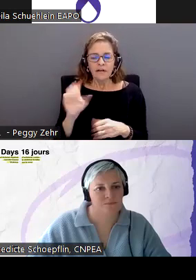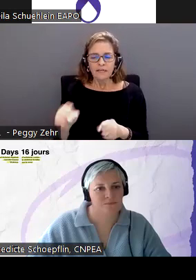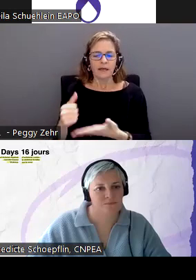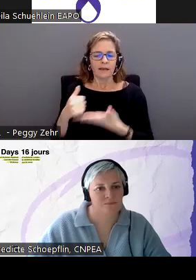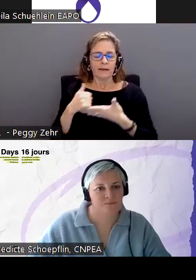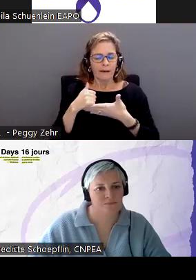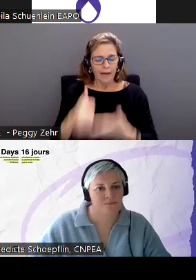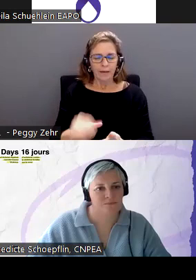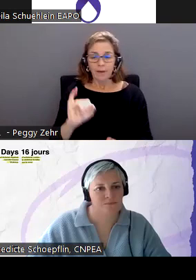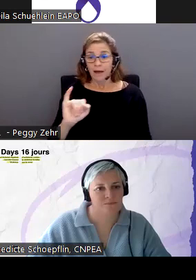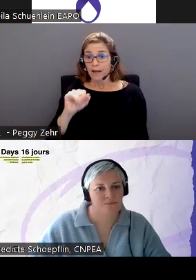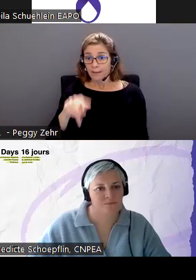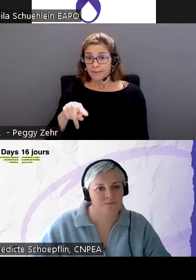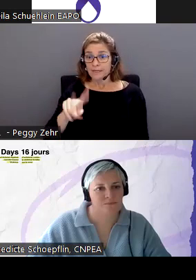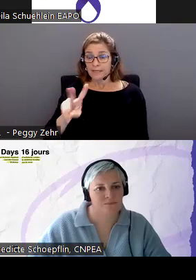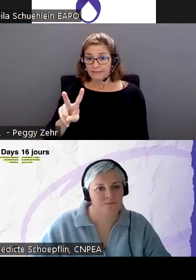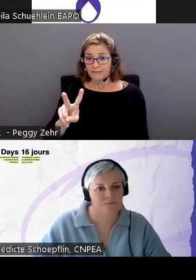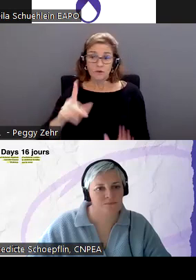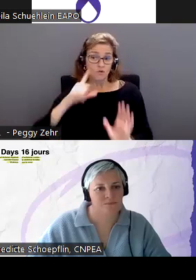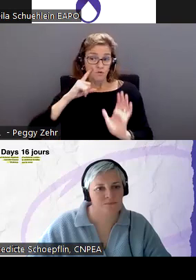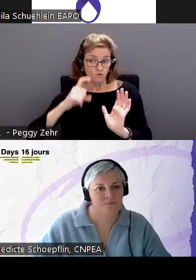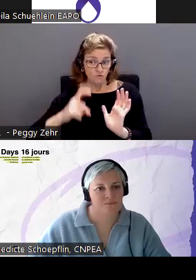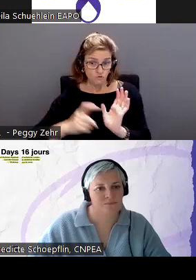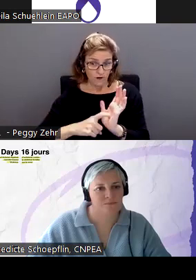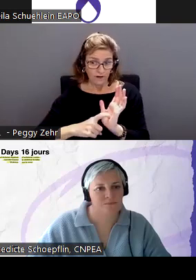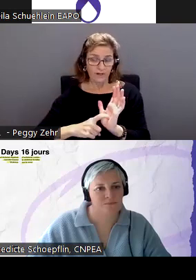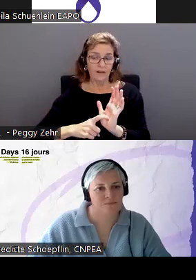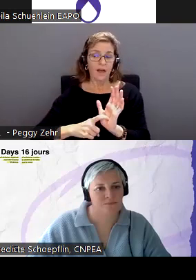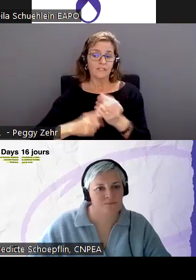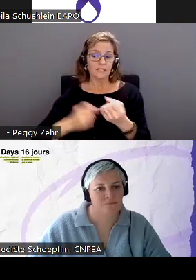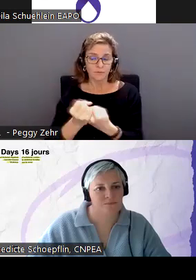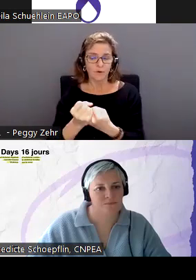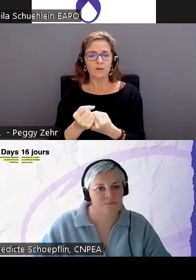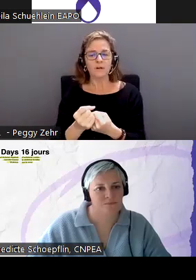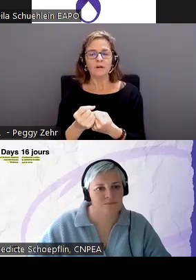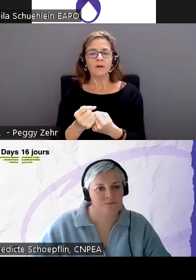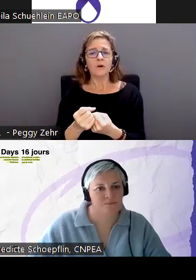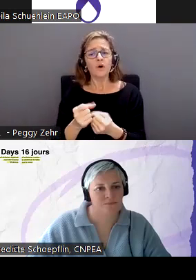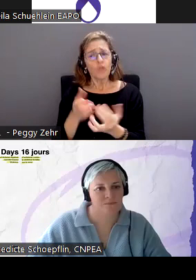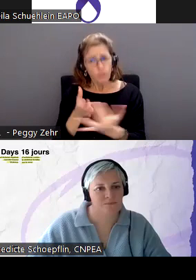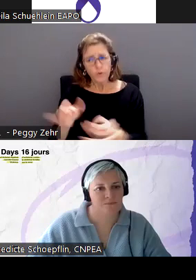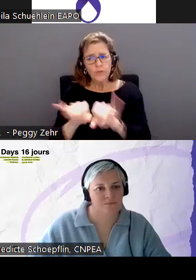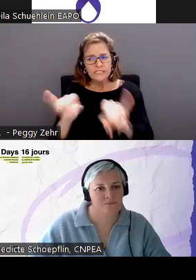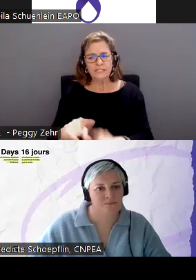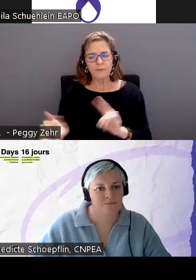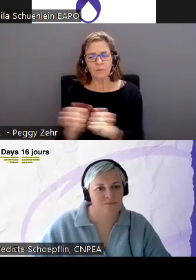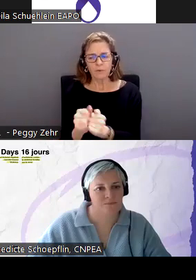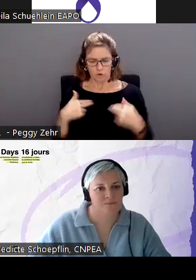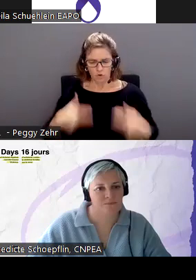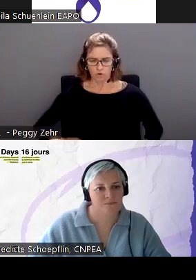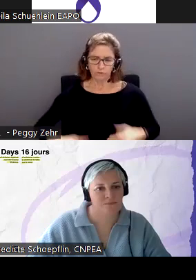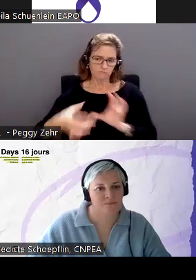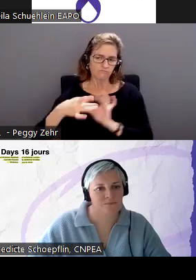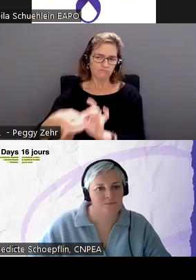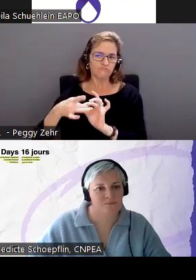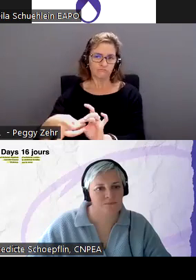in a more systematic, humane way. It really comes down to this idea